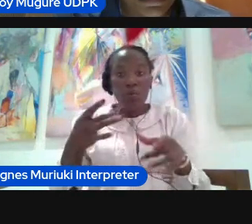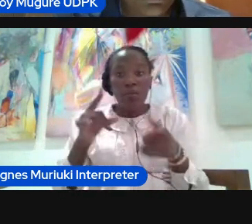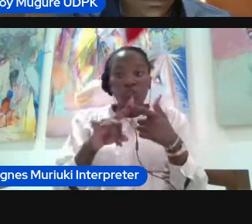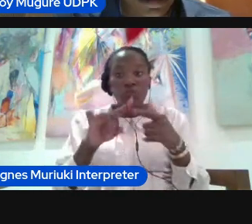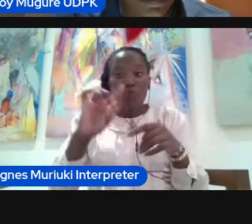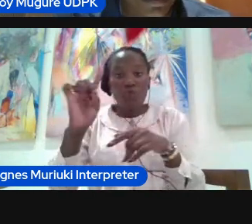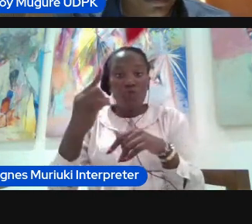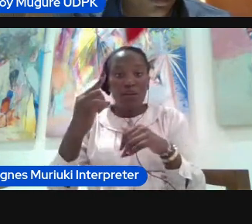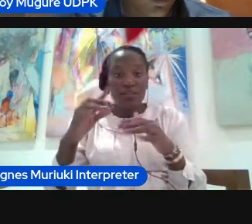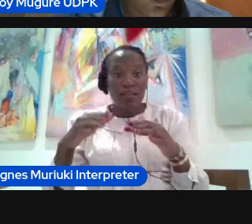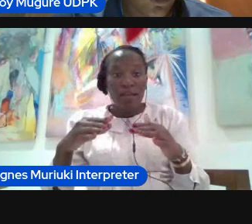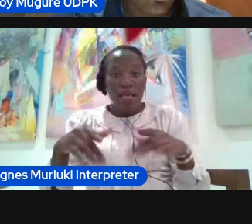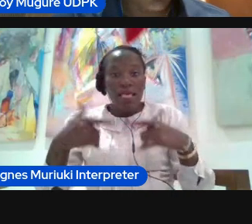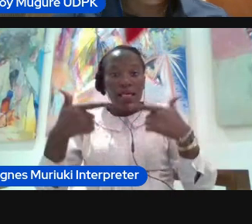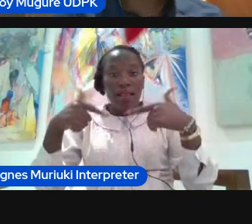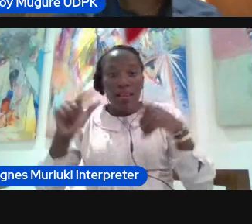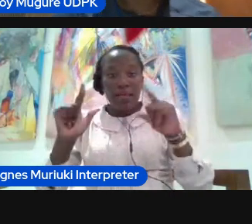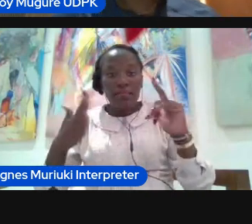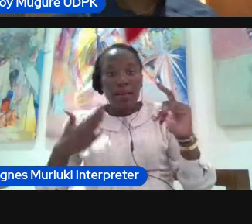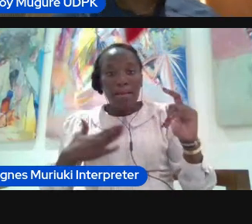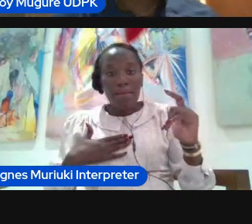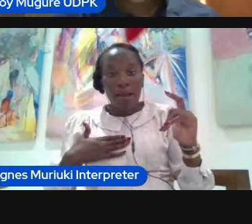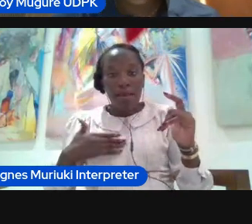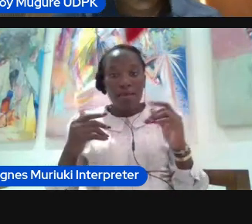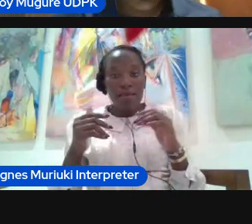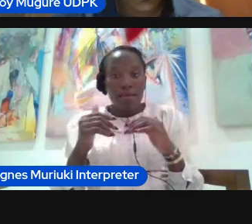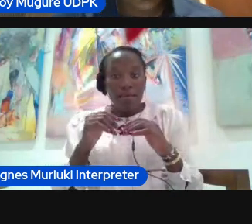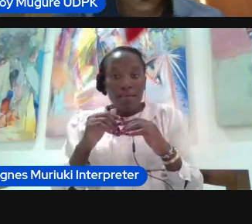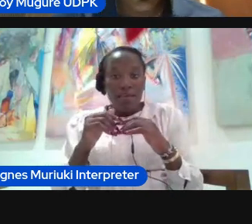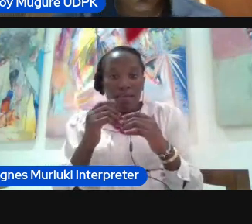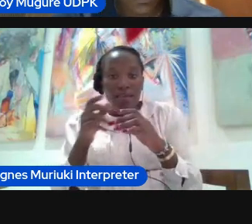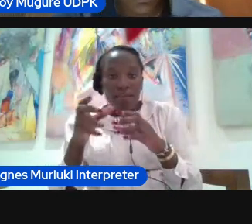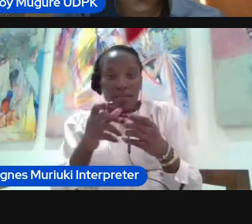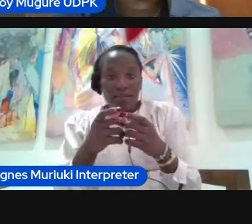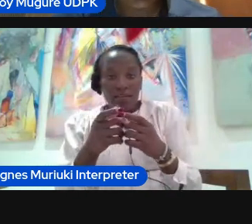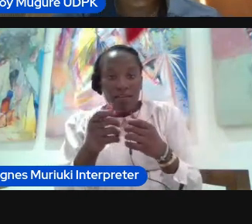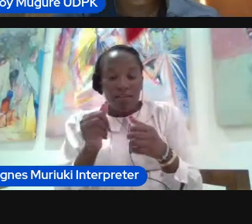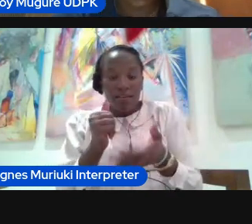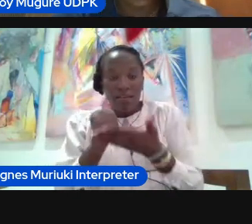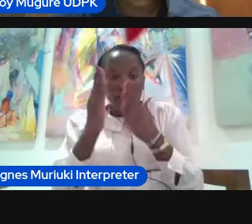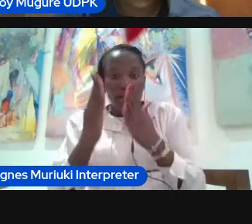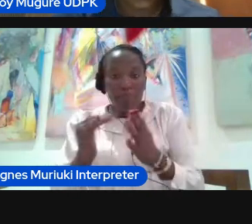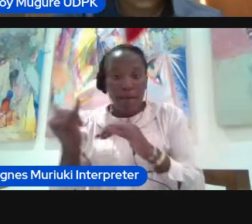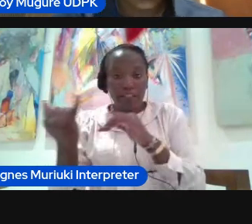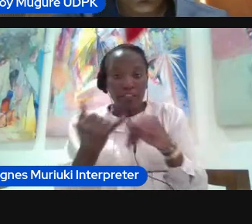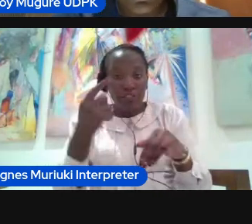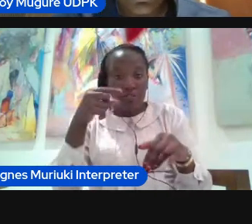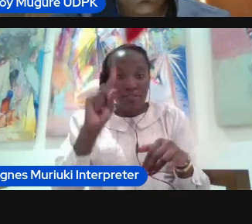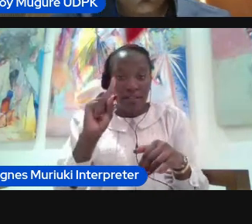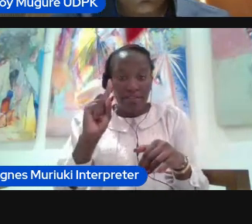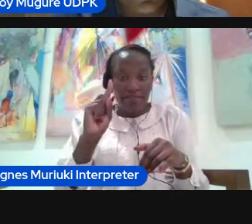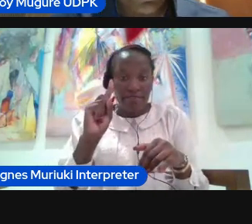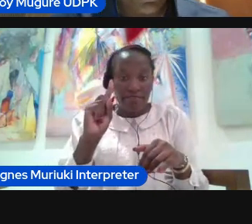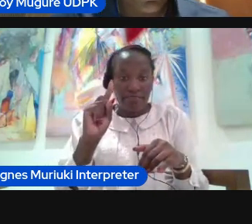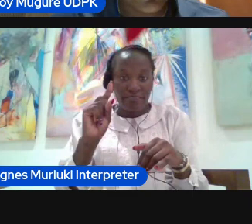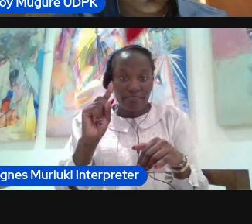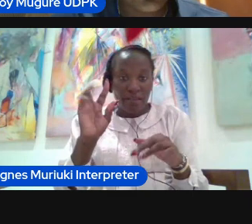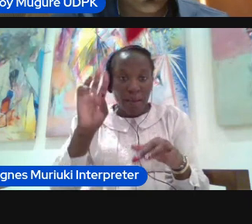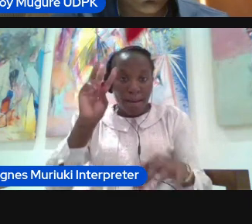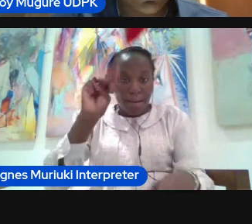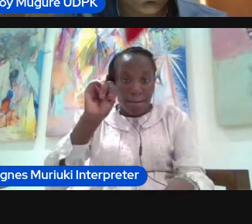just let my co-moderator introduce herself, if your mic is working now.